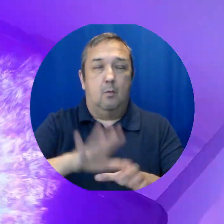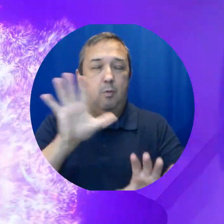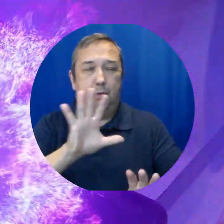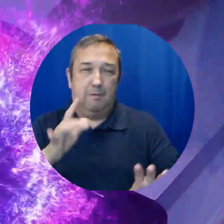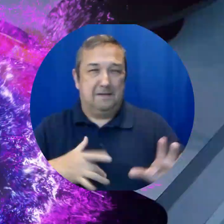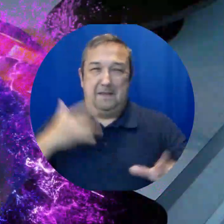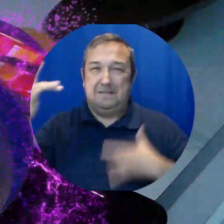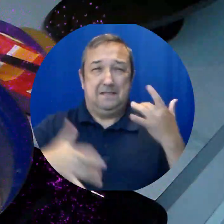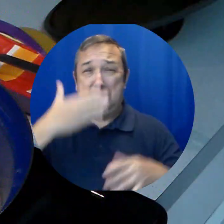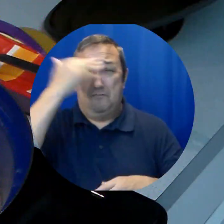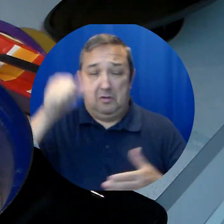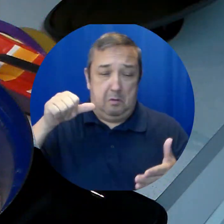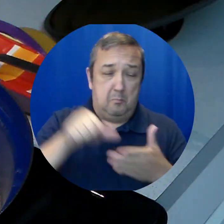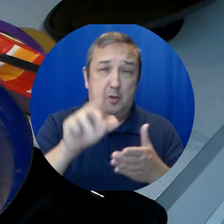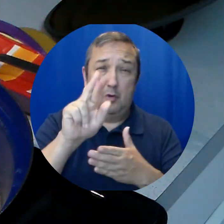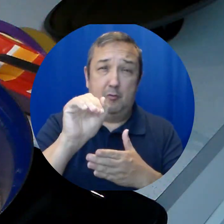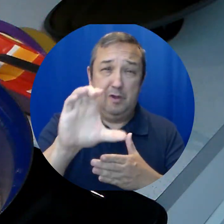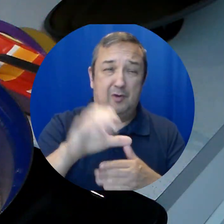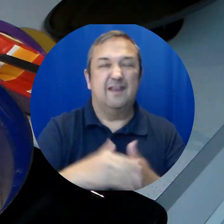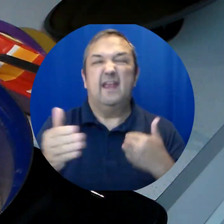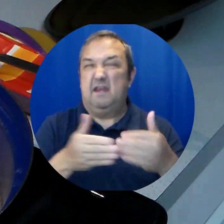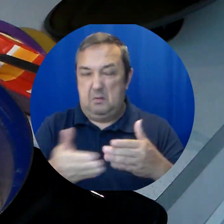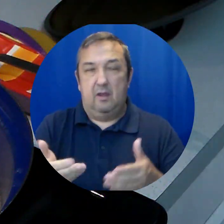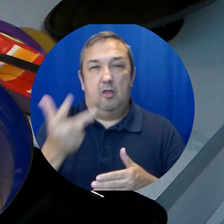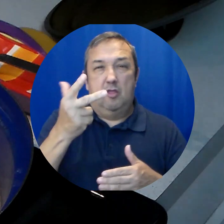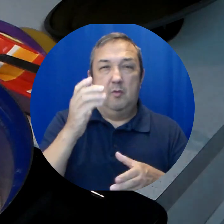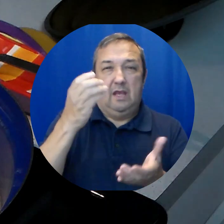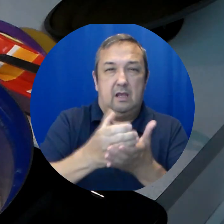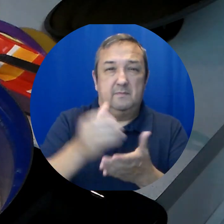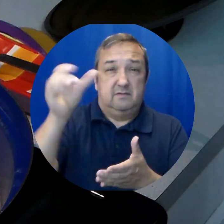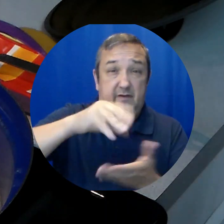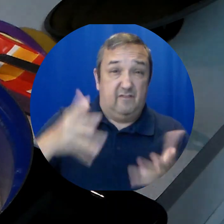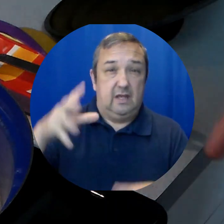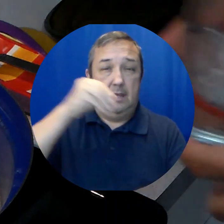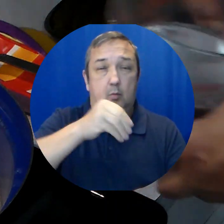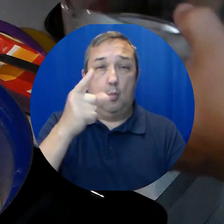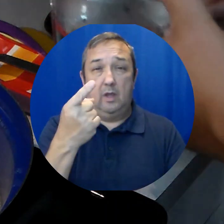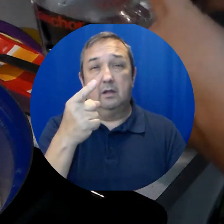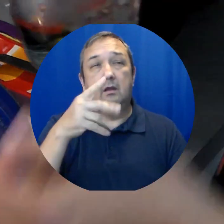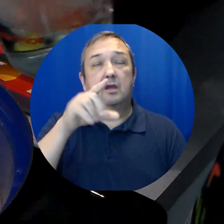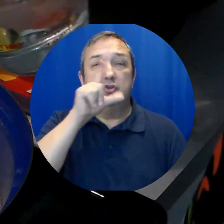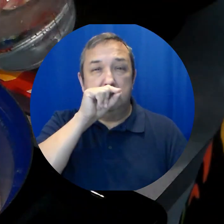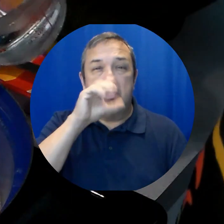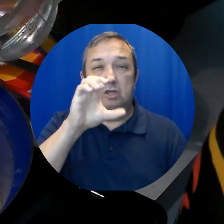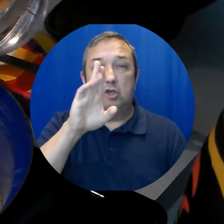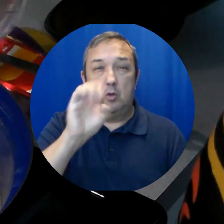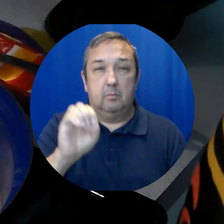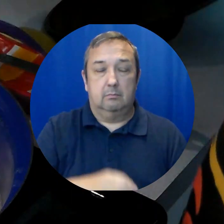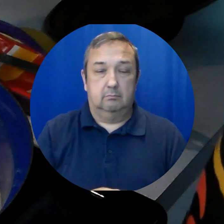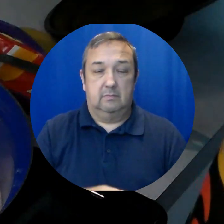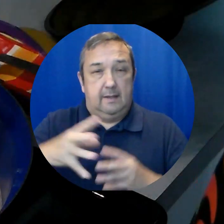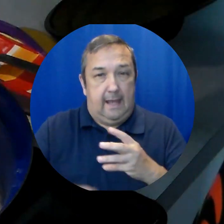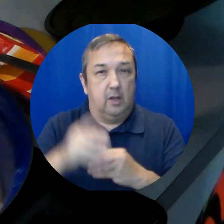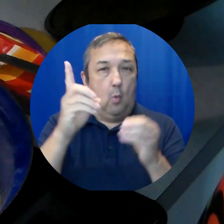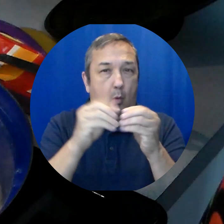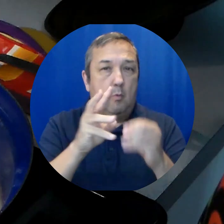I was getting way too excited. I forgot to record. But anyway, I've got about 3 cups of water here and a bouillon cube in there already. Here's my 4th cup of